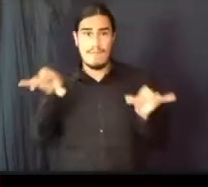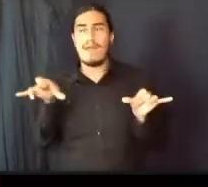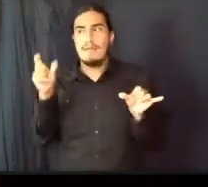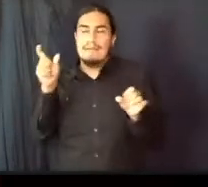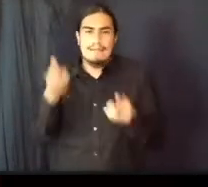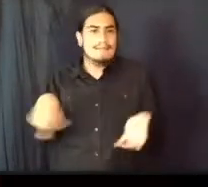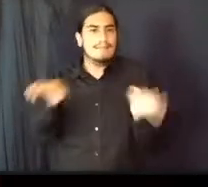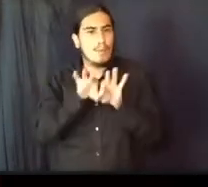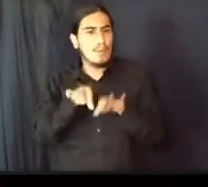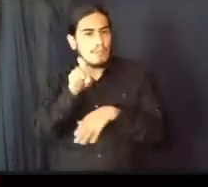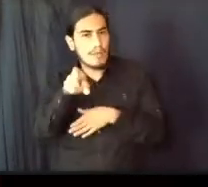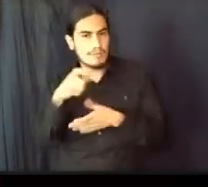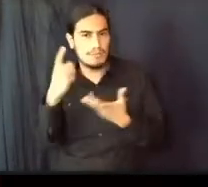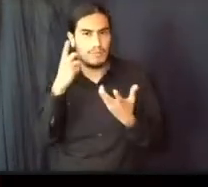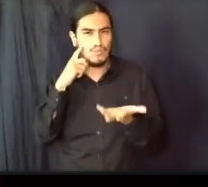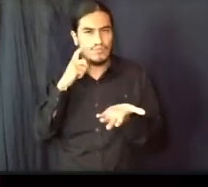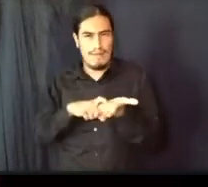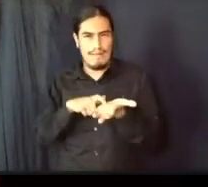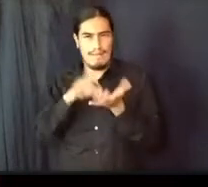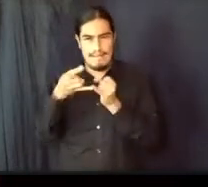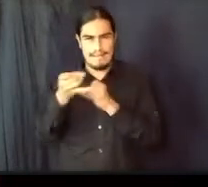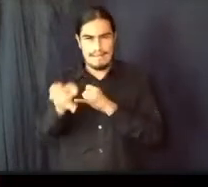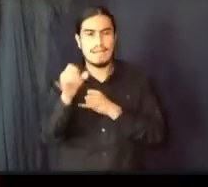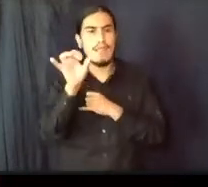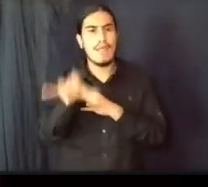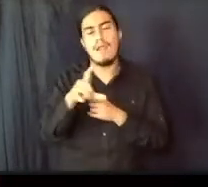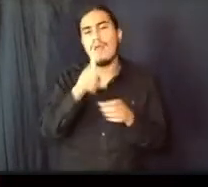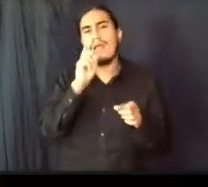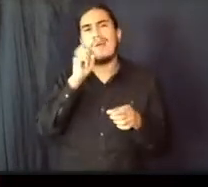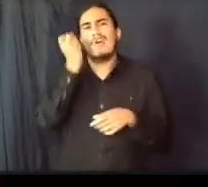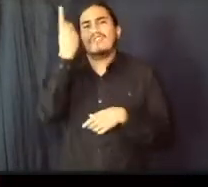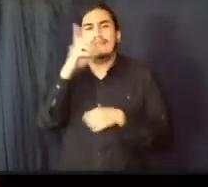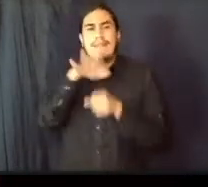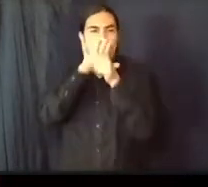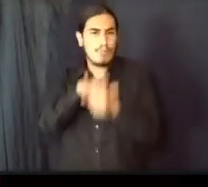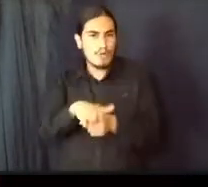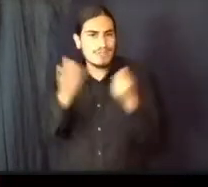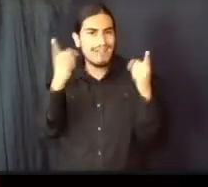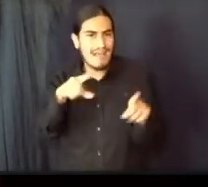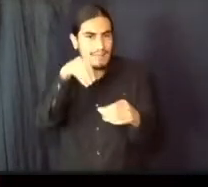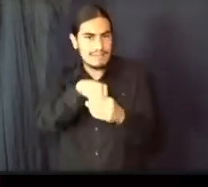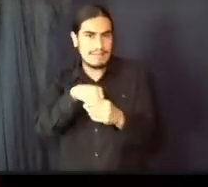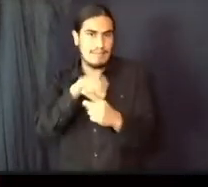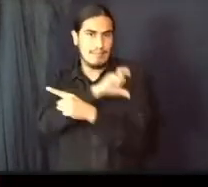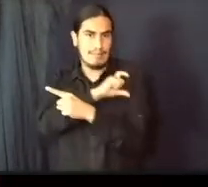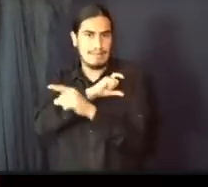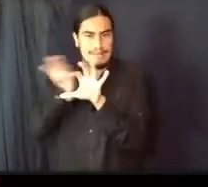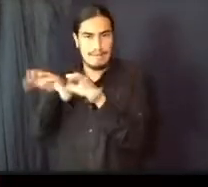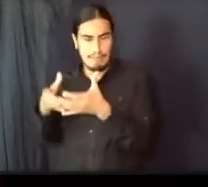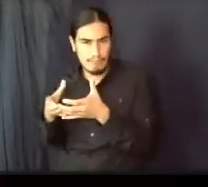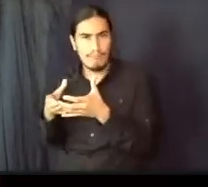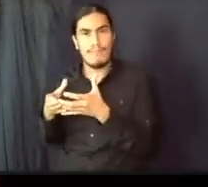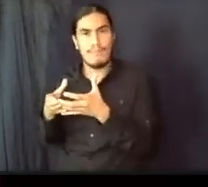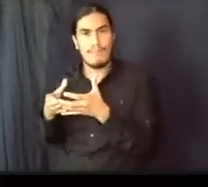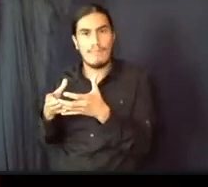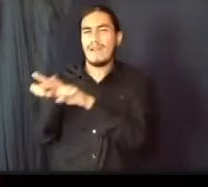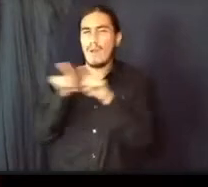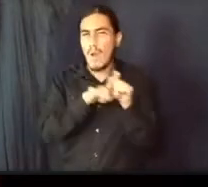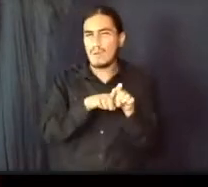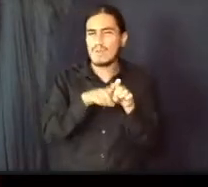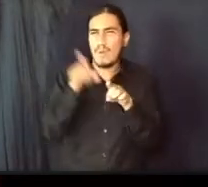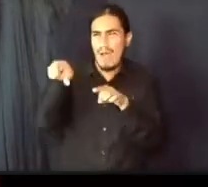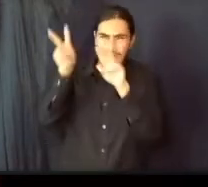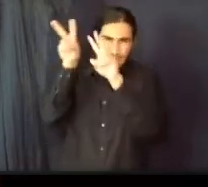on intersecting modes of oppression, but further to account for the specific forms of policing and their